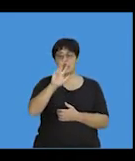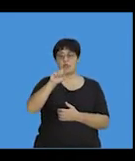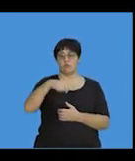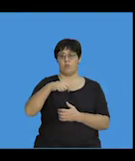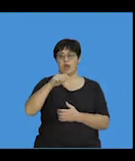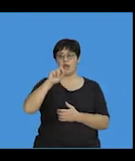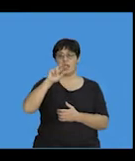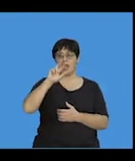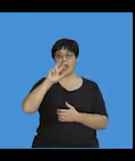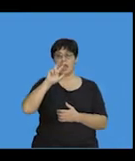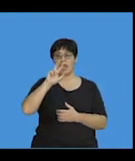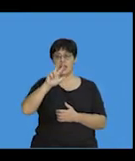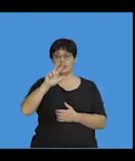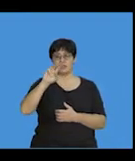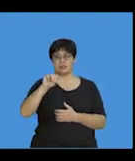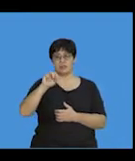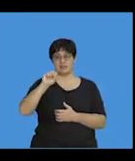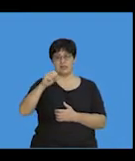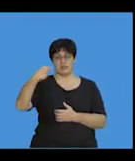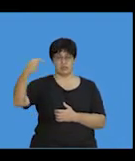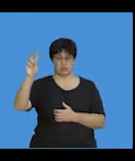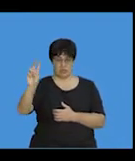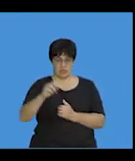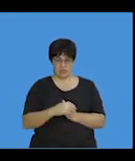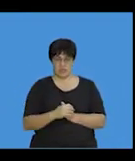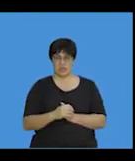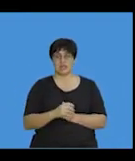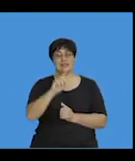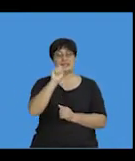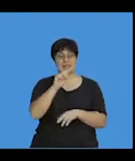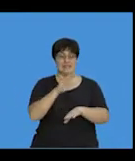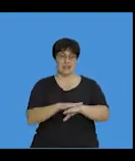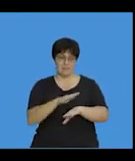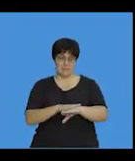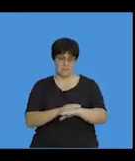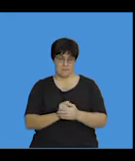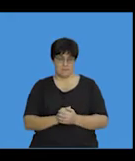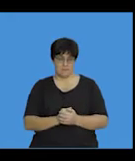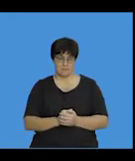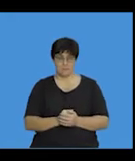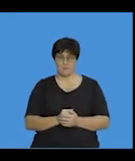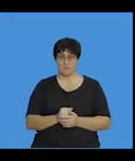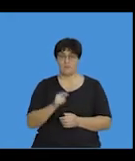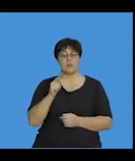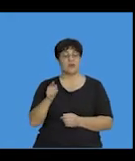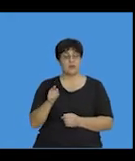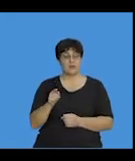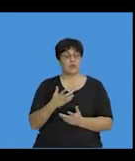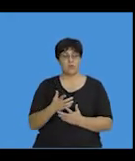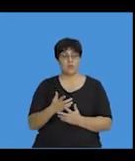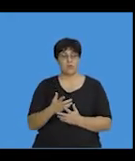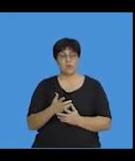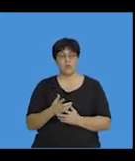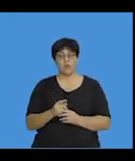per second squared. And t, of course, is time. And we use this equation when we